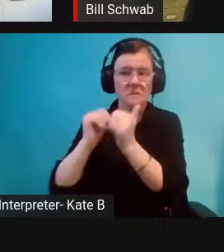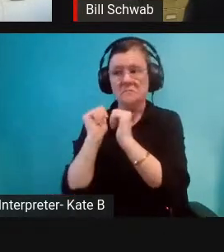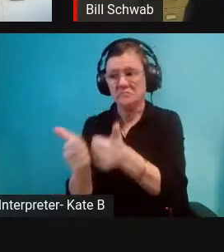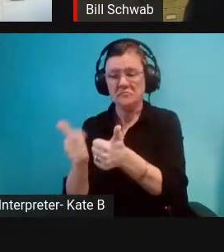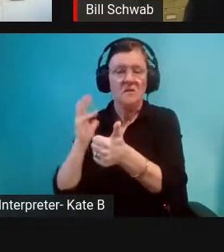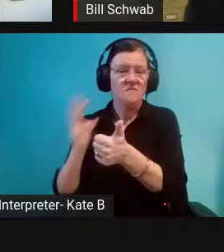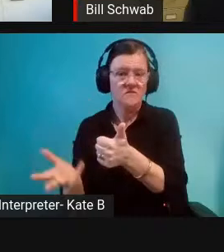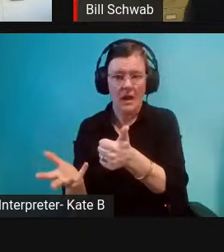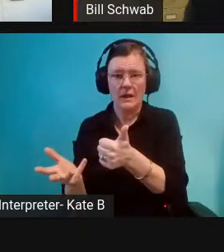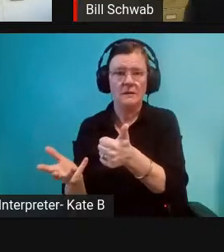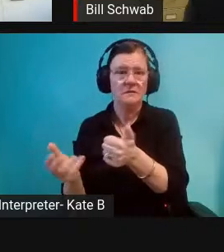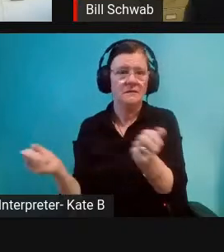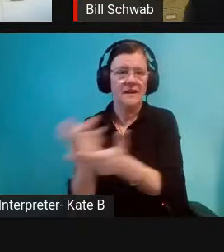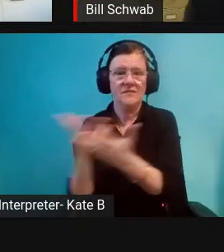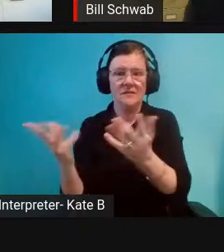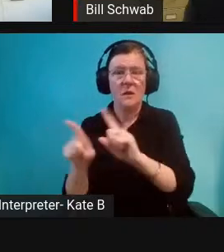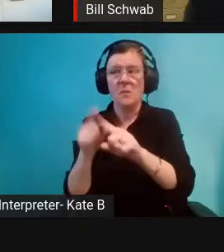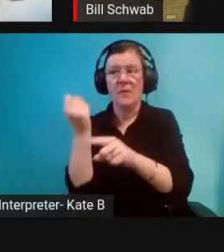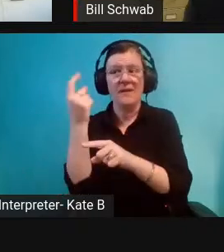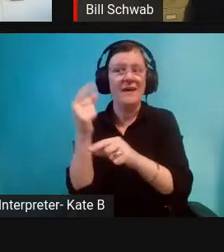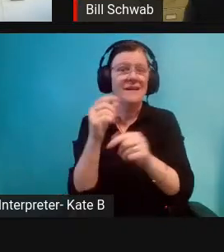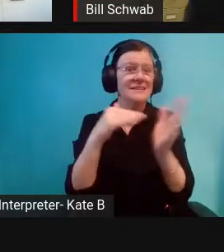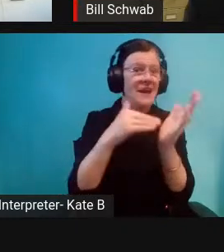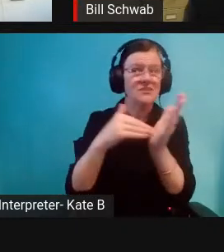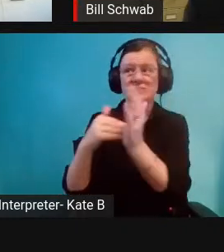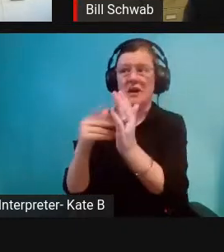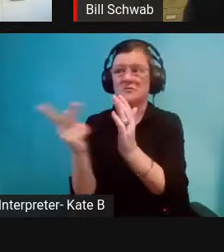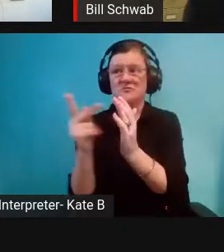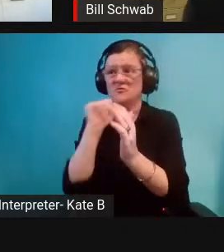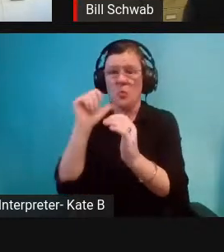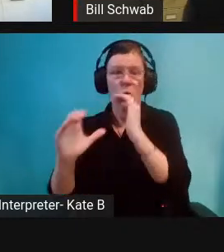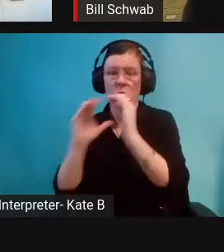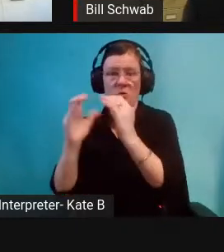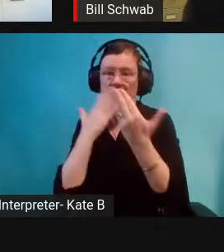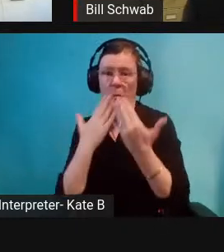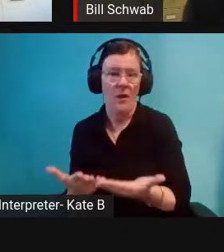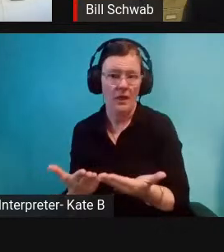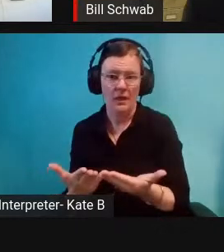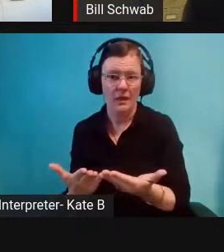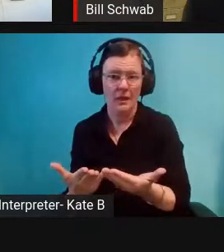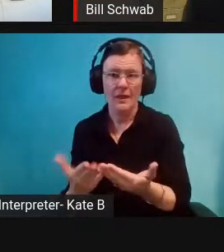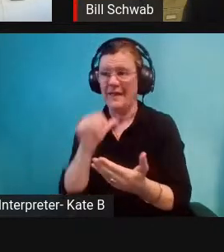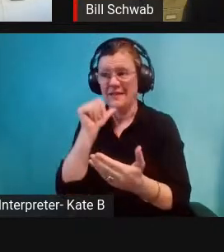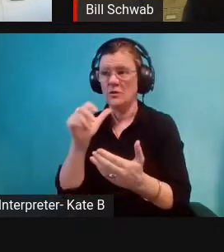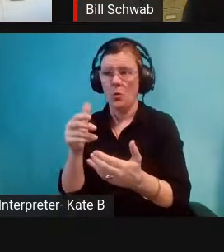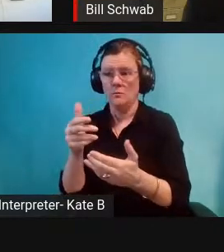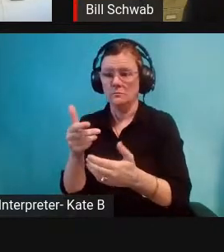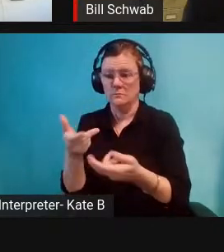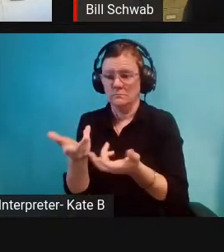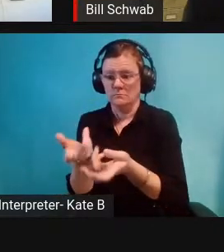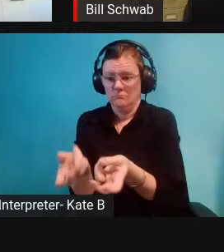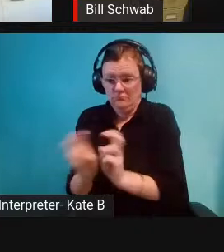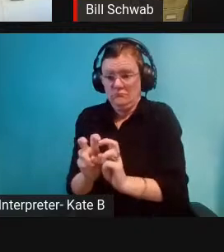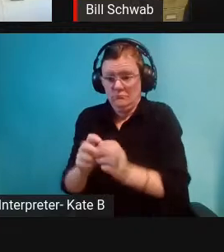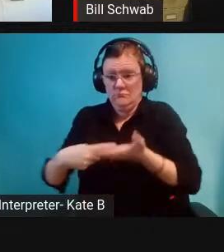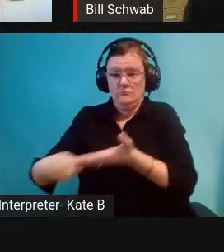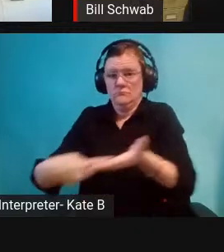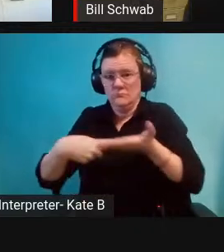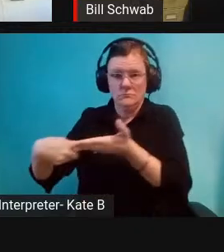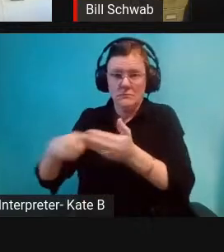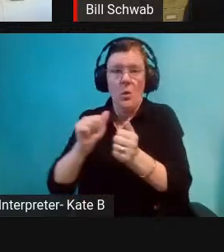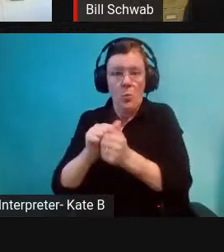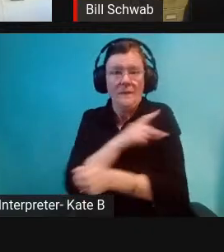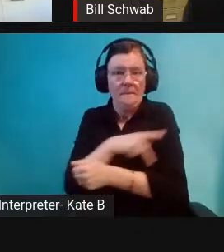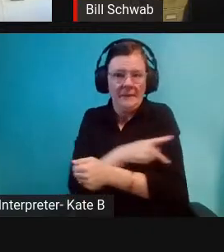healthcare providers frequently don't speak to each other. Certainly, they don't speak to each other with the client in many, many